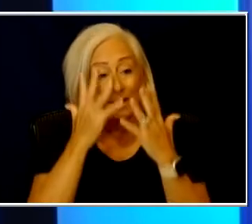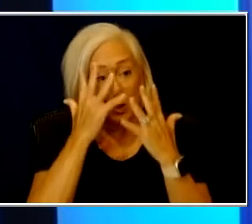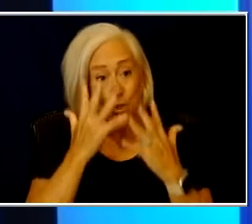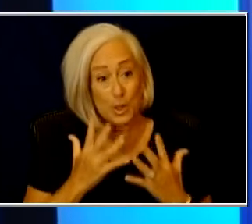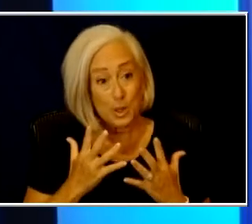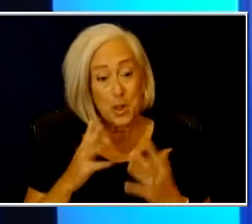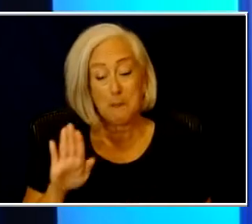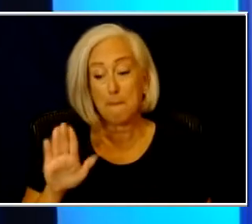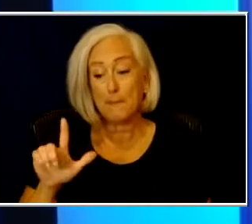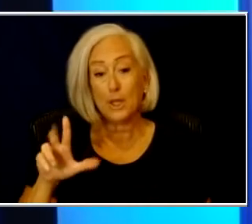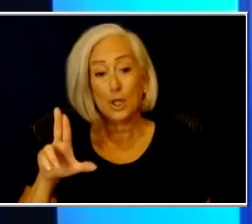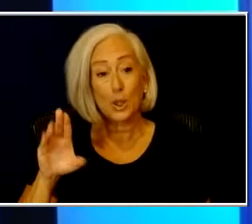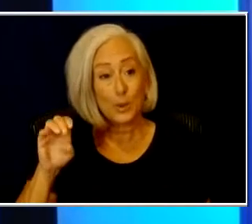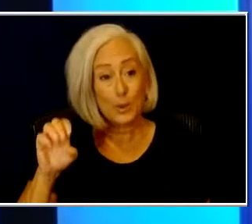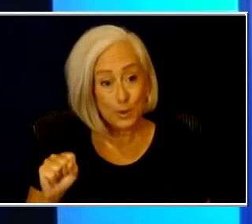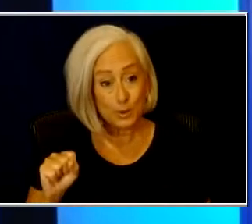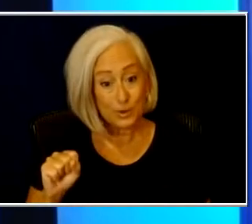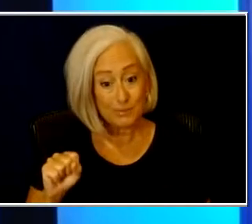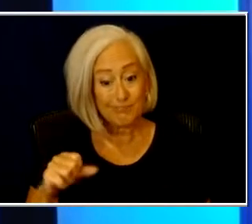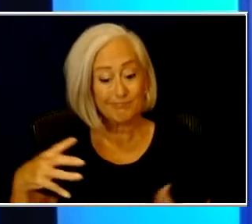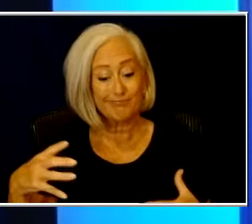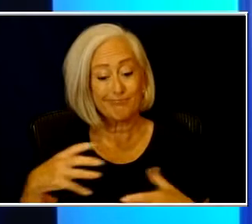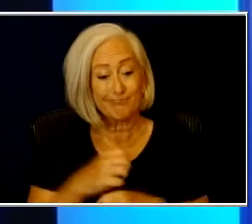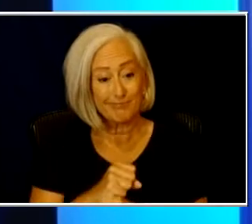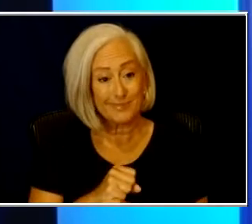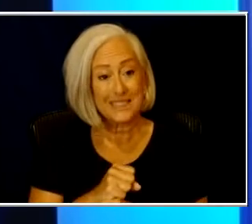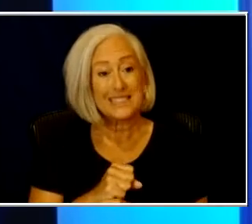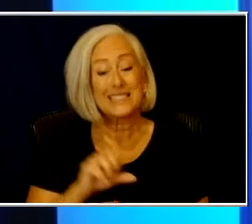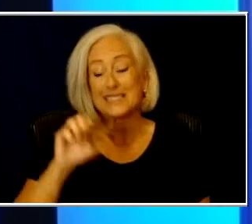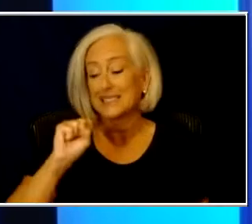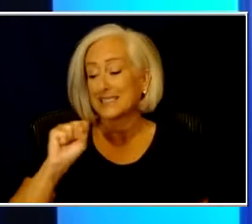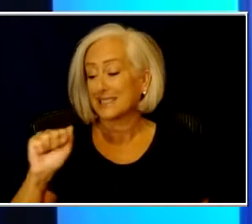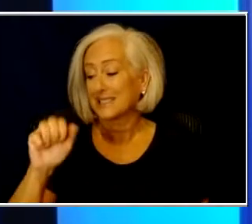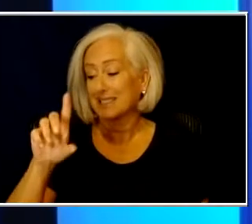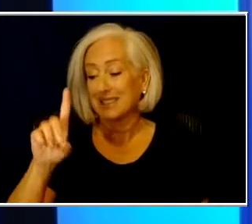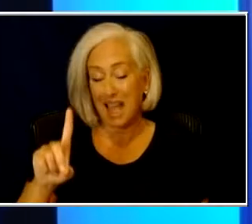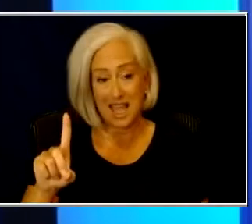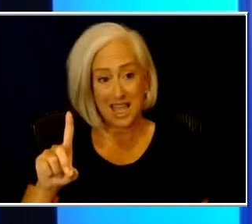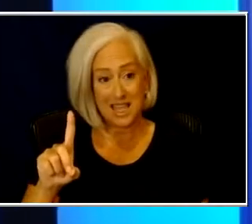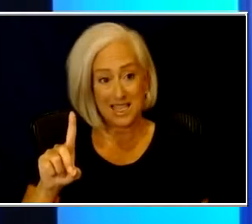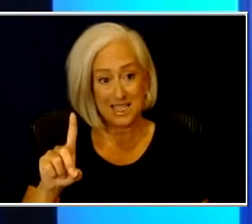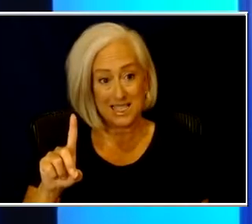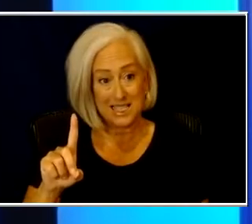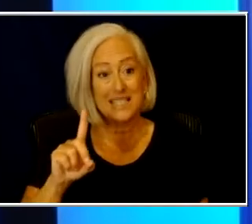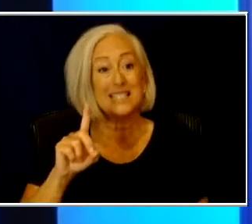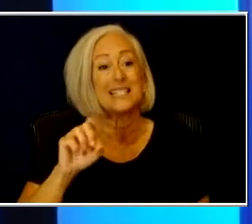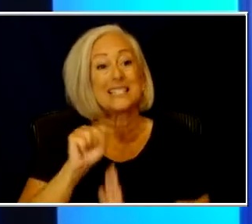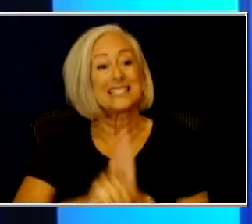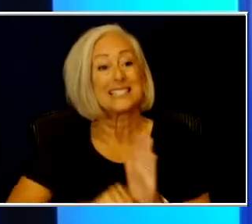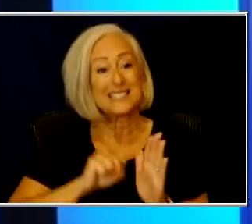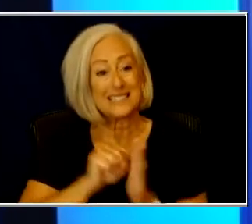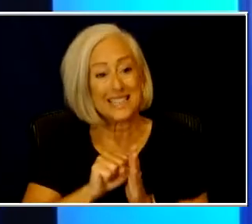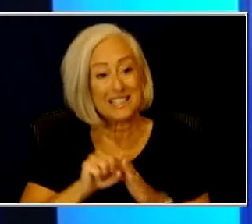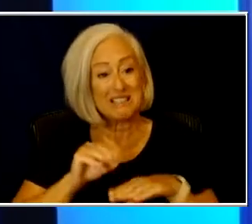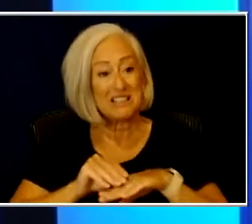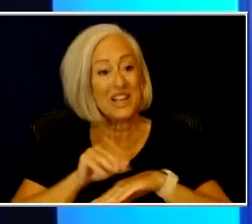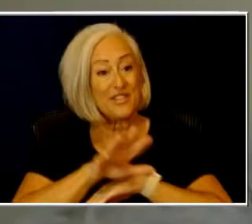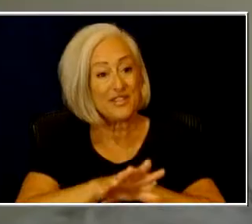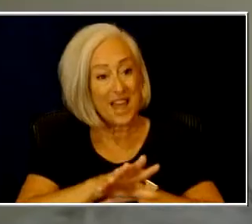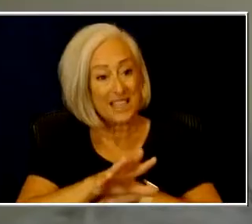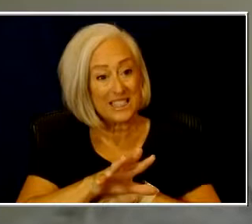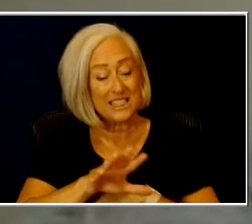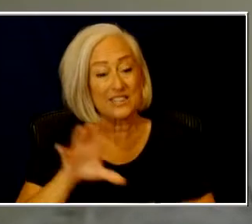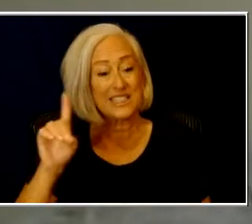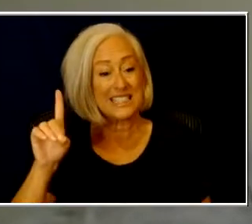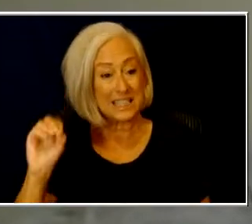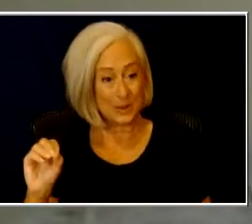name, SAD, seasonal affective disorder, and it can happen year-round. Joining us to talk more about SAD is clinical